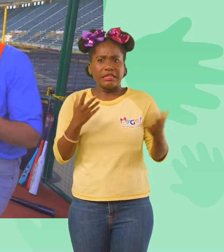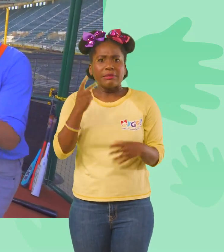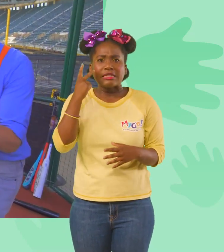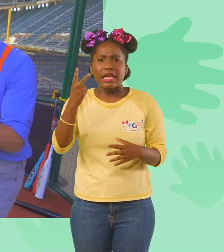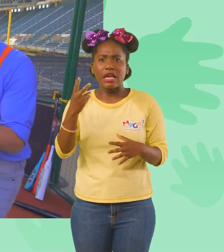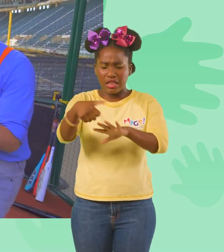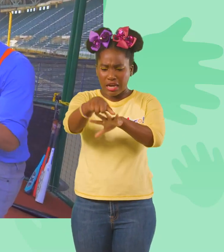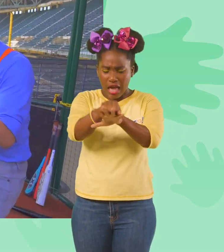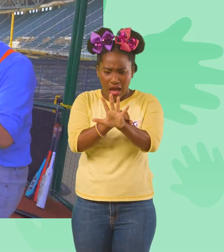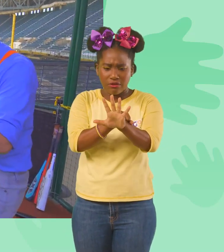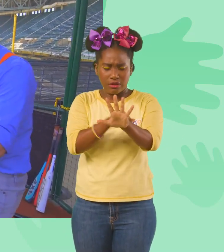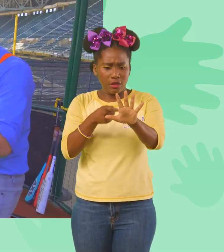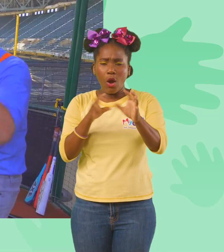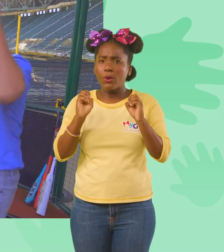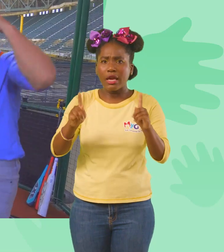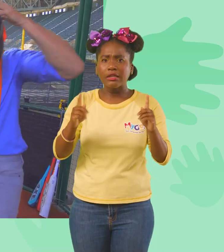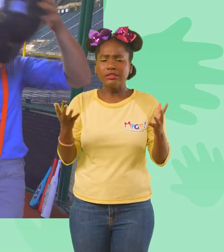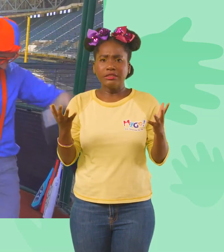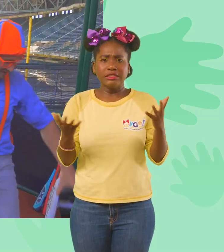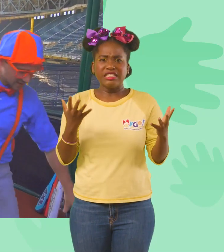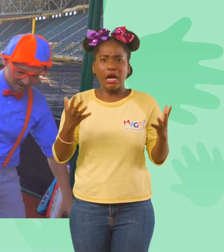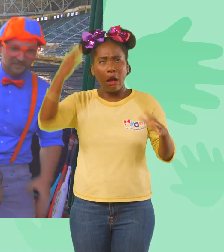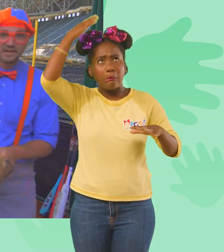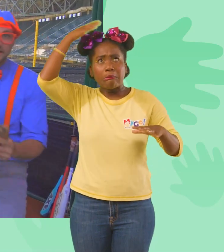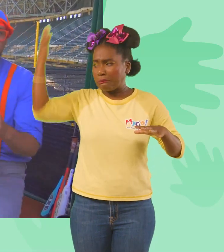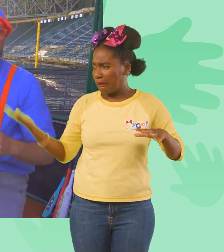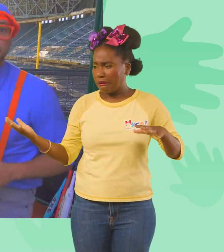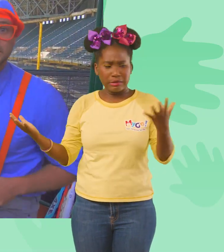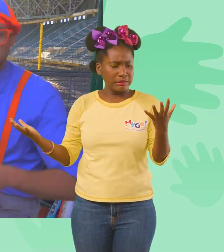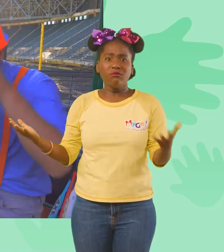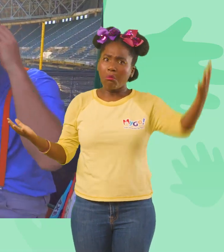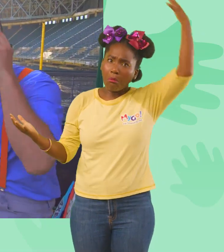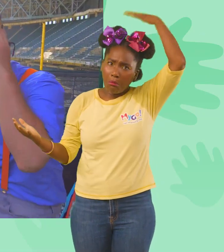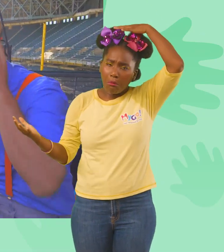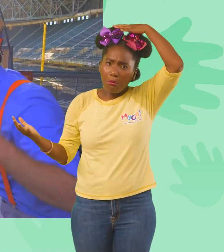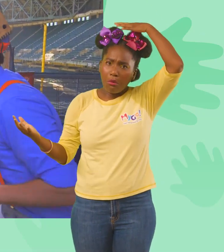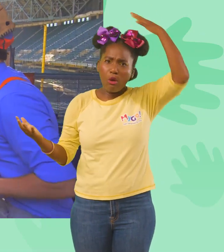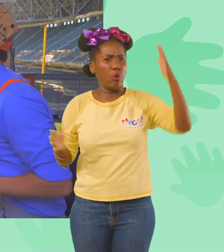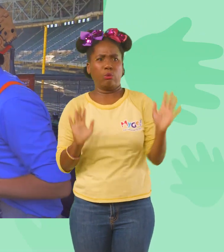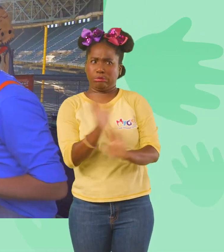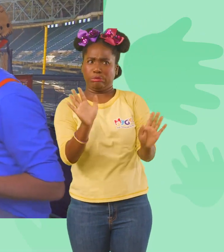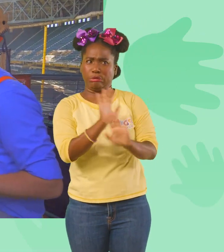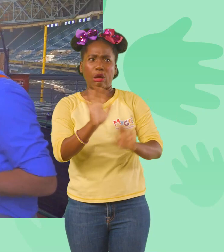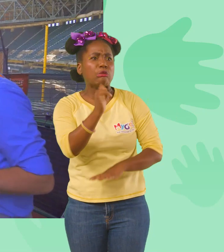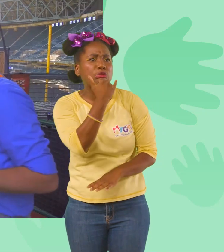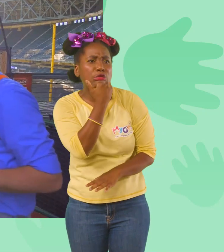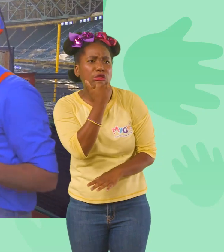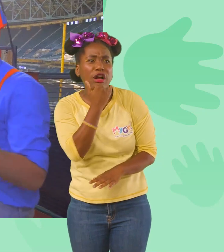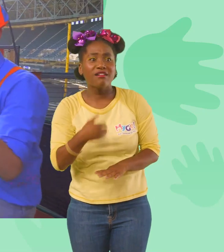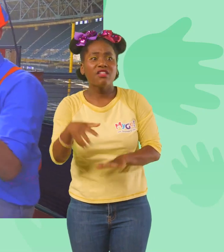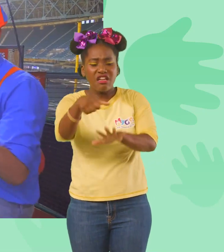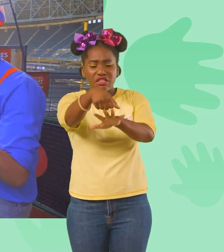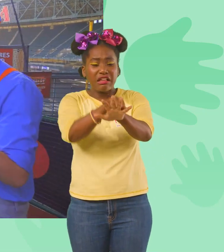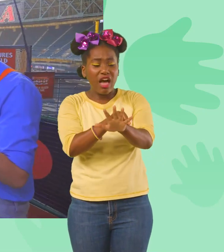The mitt, the glove. Okay. Let's take this off and let's put this on. No, okay. Blippi. The glove